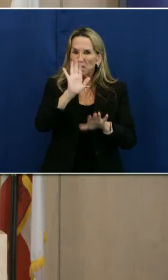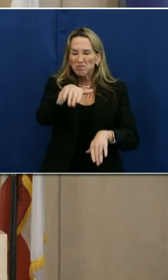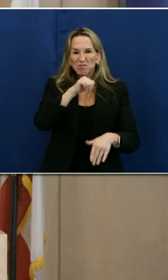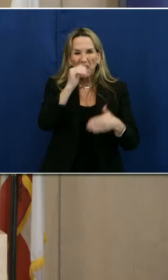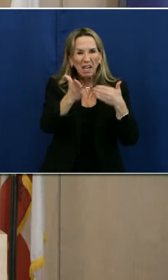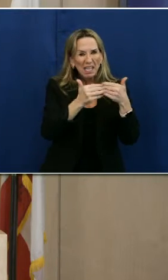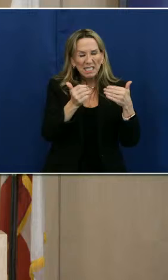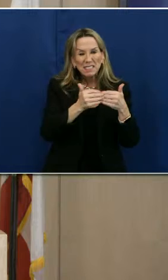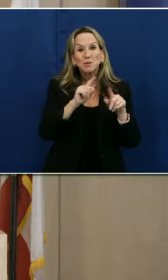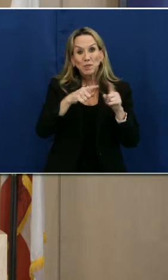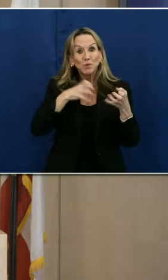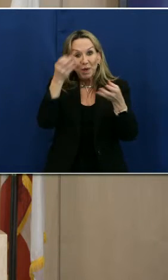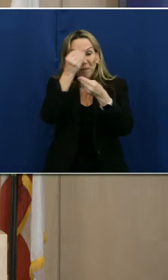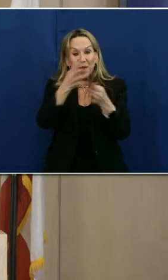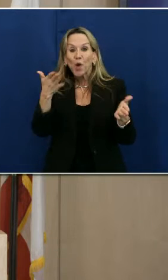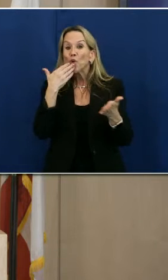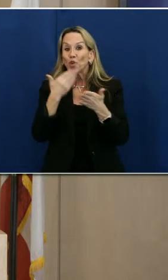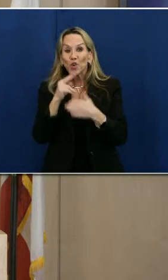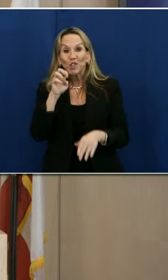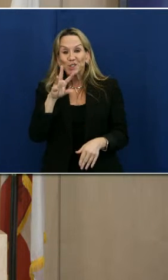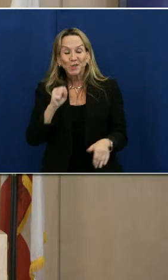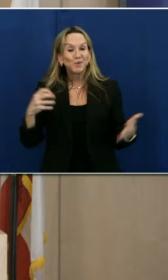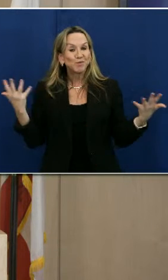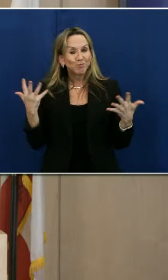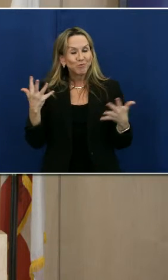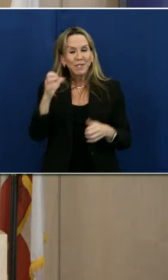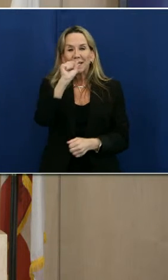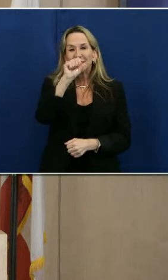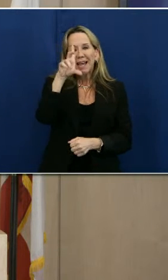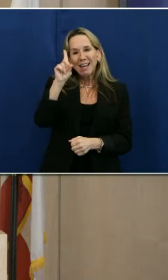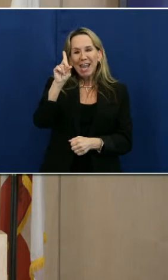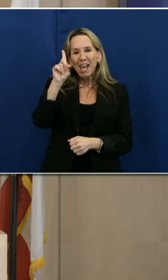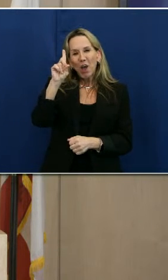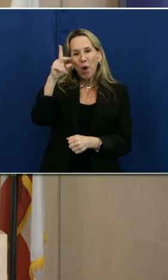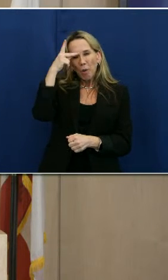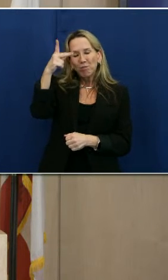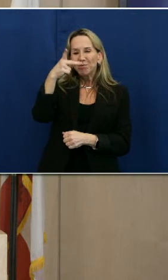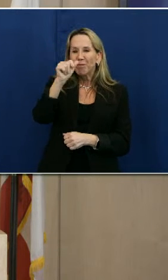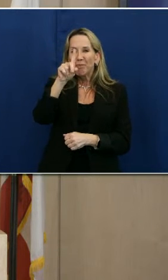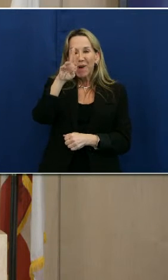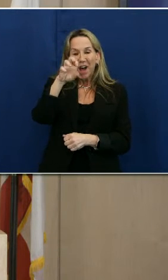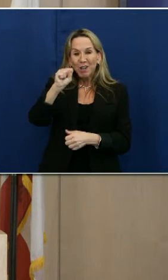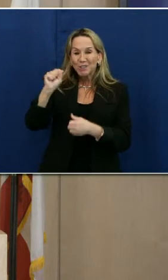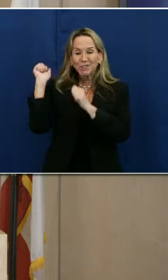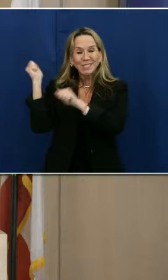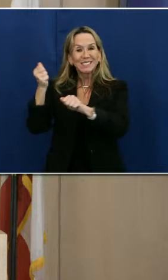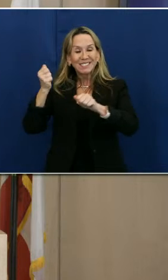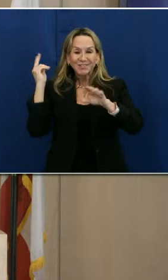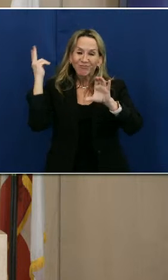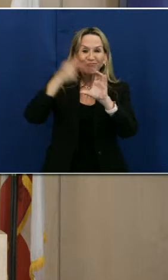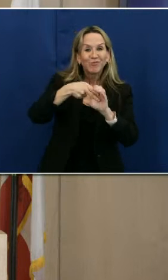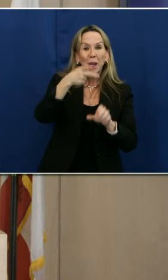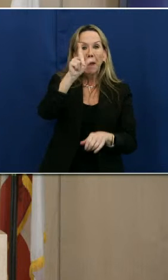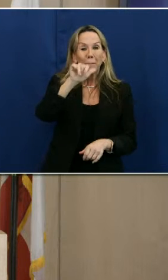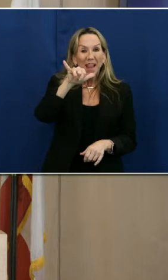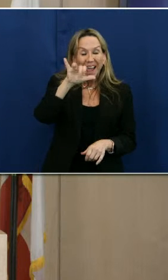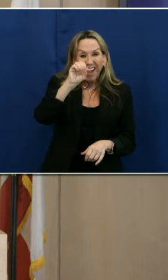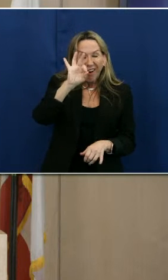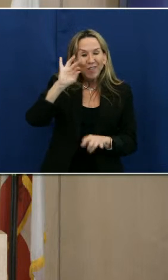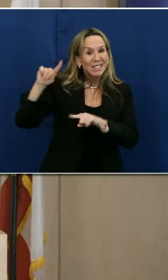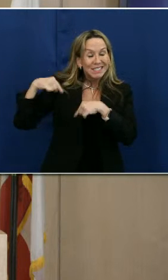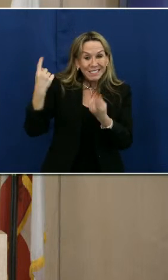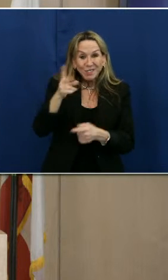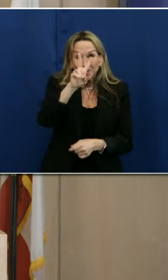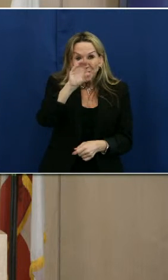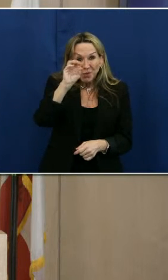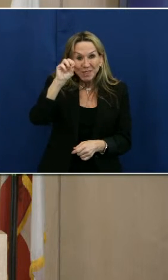some very good news, and that is our San Diego Padres made the playoffs for the first time since 2006. They are playing as we